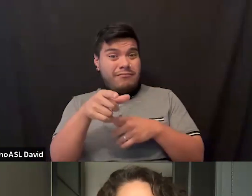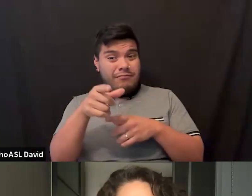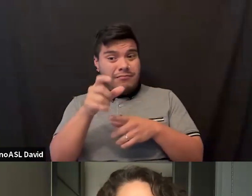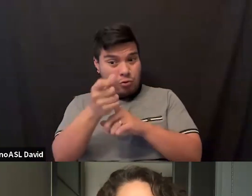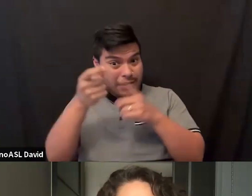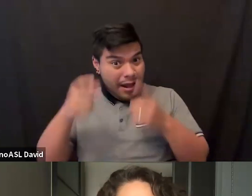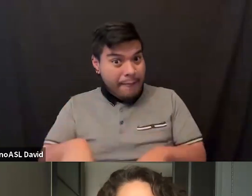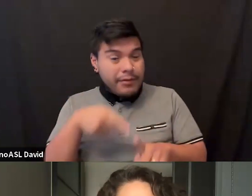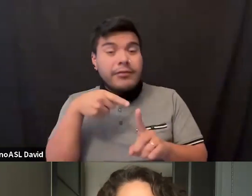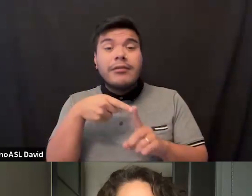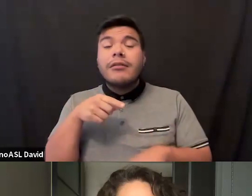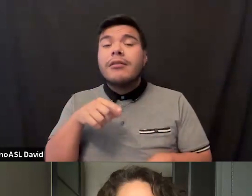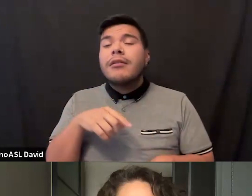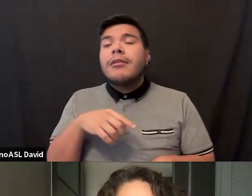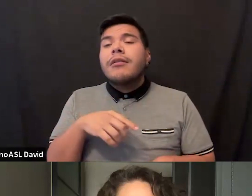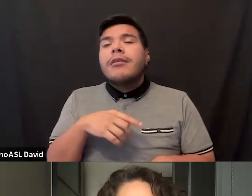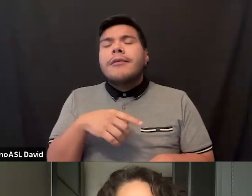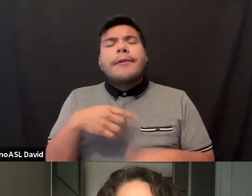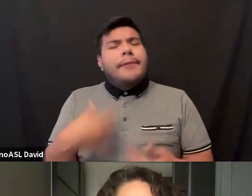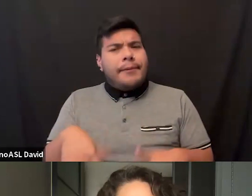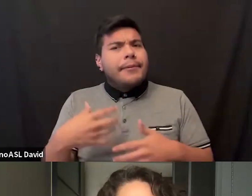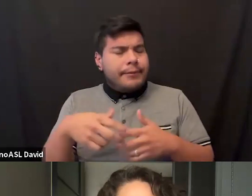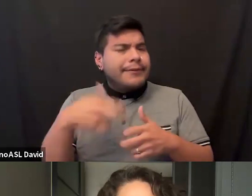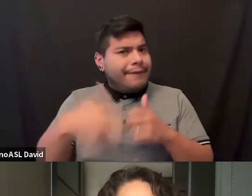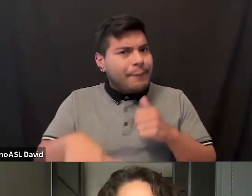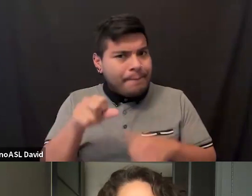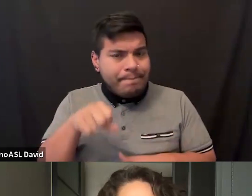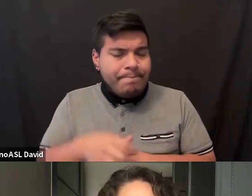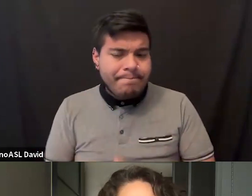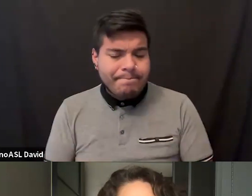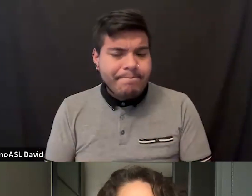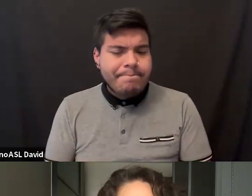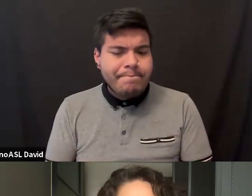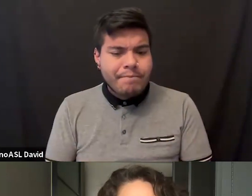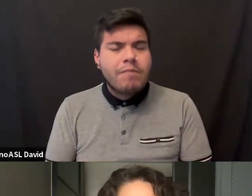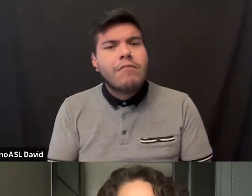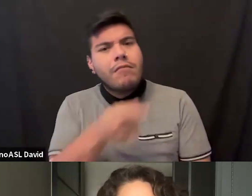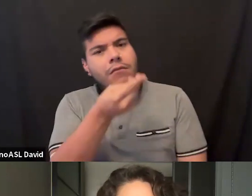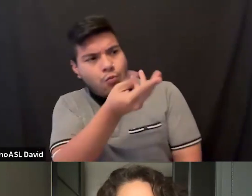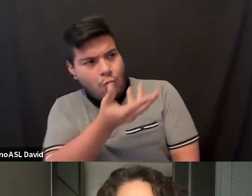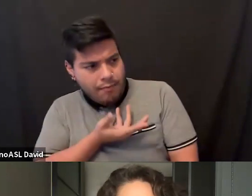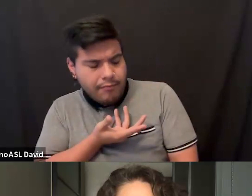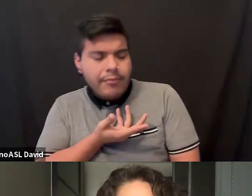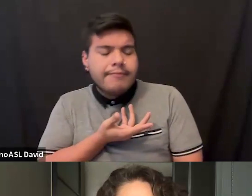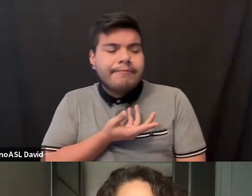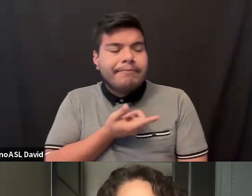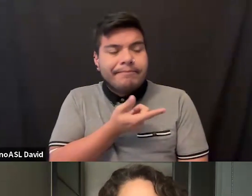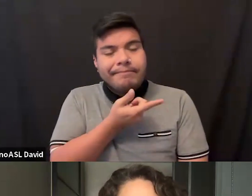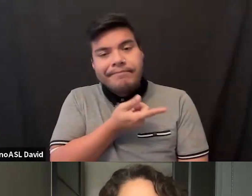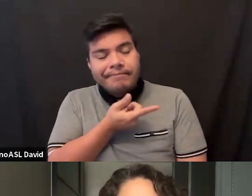was very difficult moment, and she told me, and she was thinking